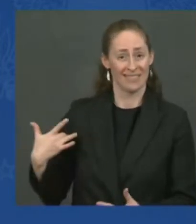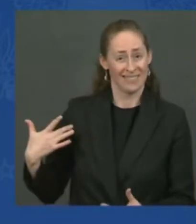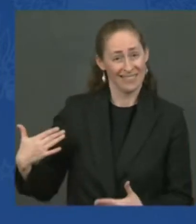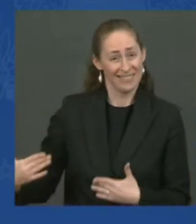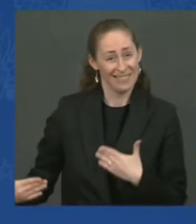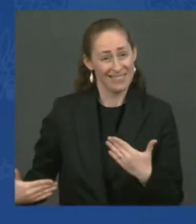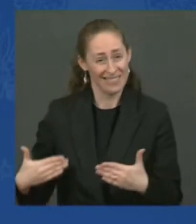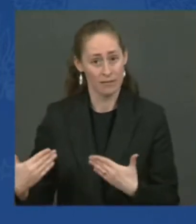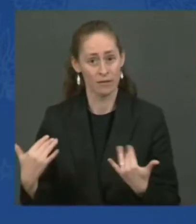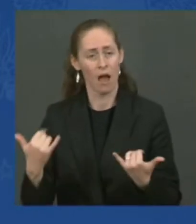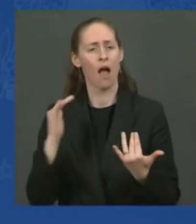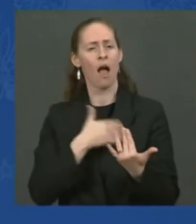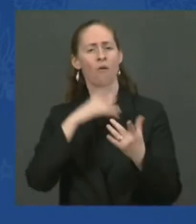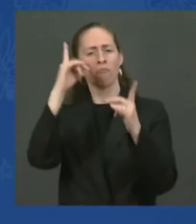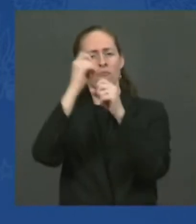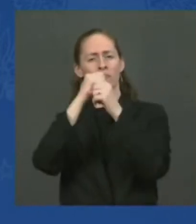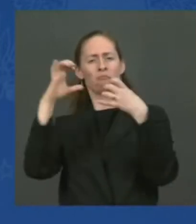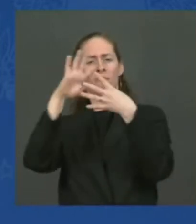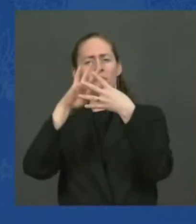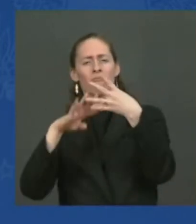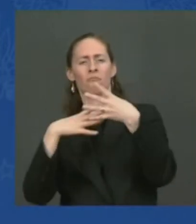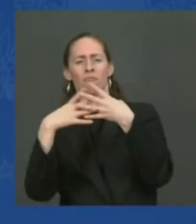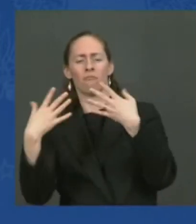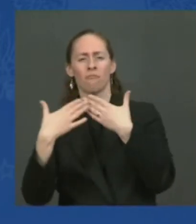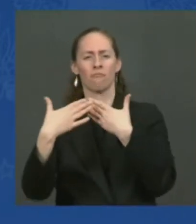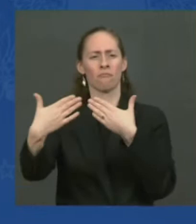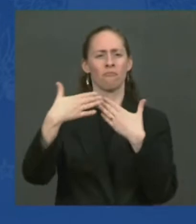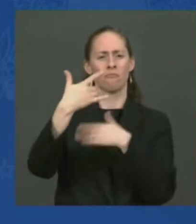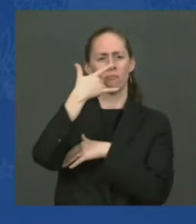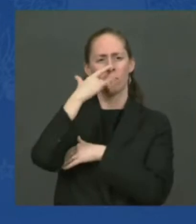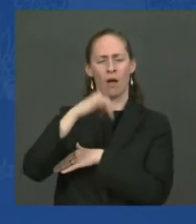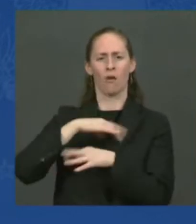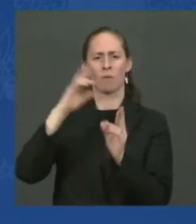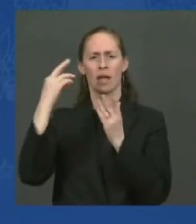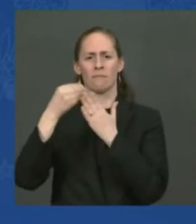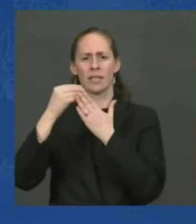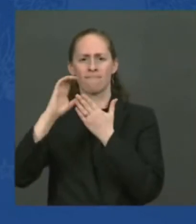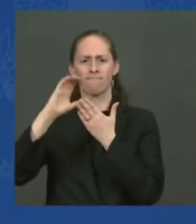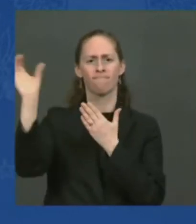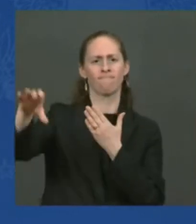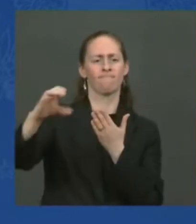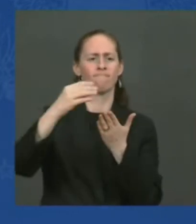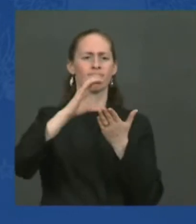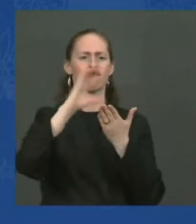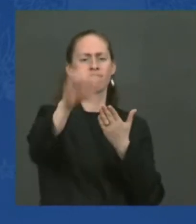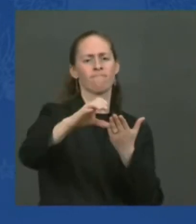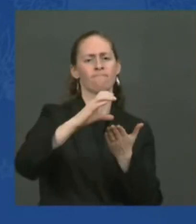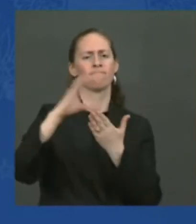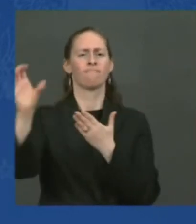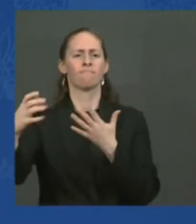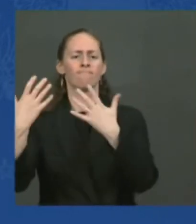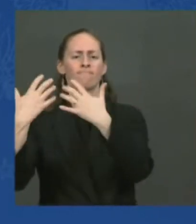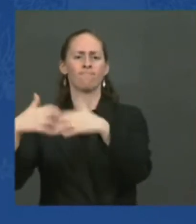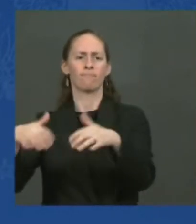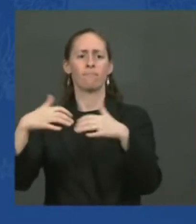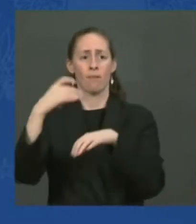taxpayer-funded infrastructure projects to be done as cost-effectively as possible, right? Get them done on time and under